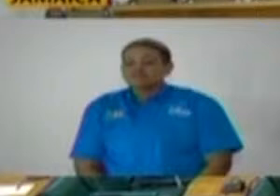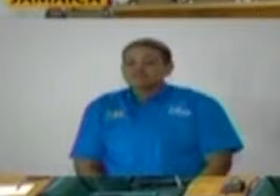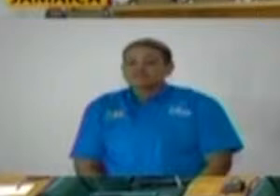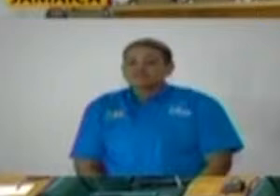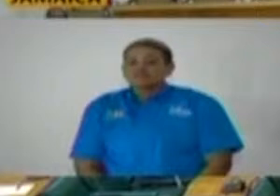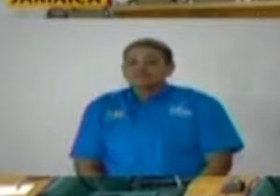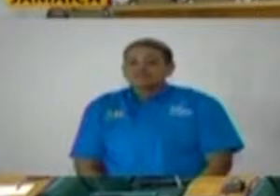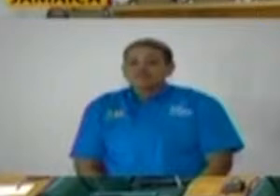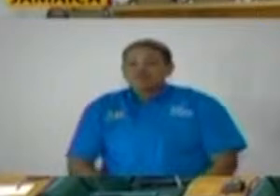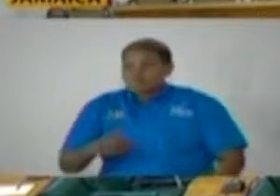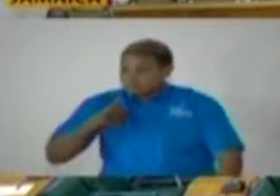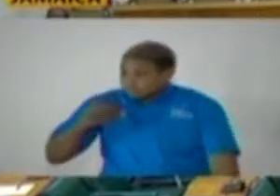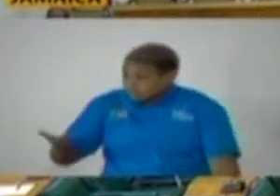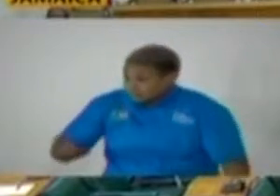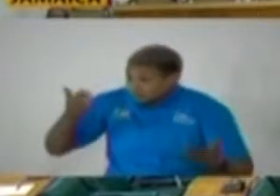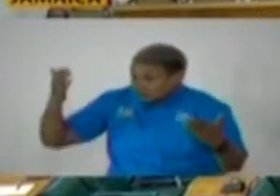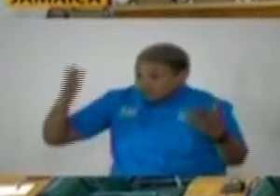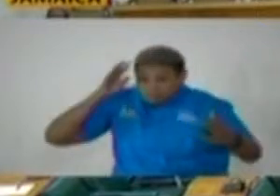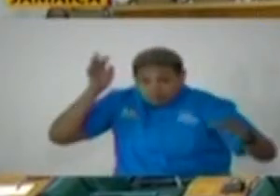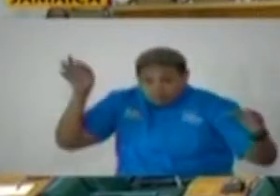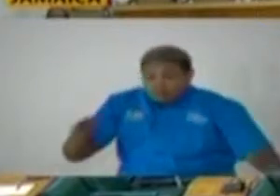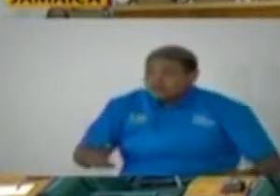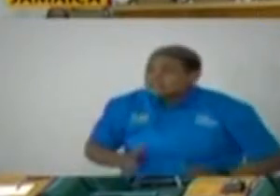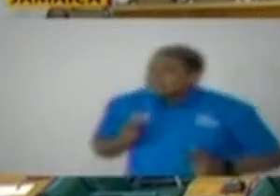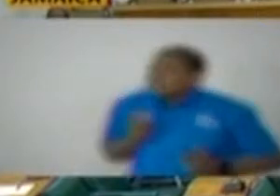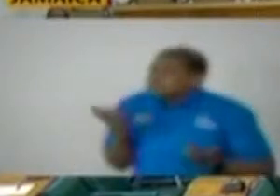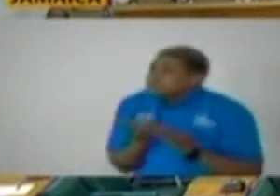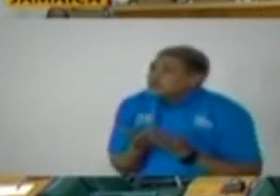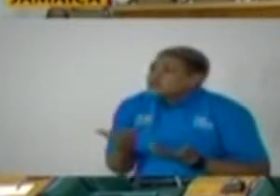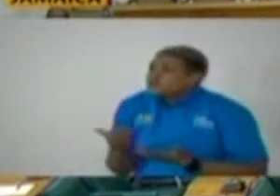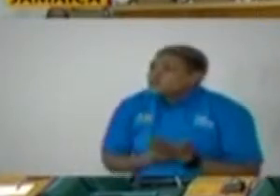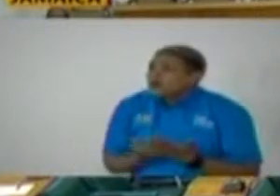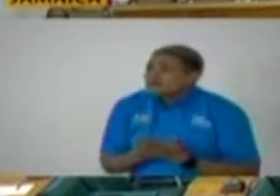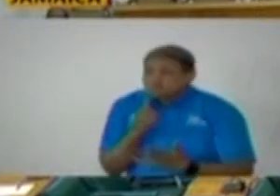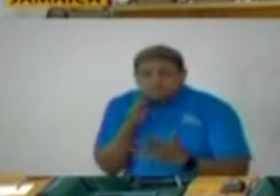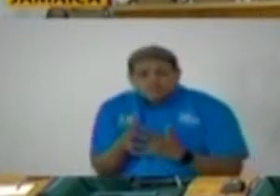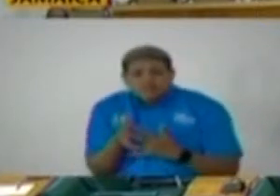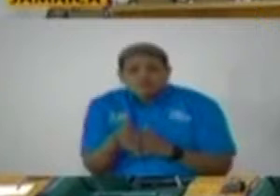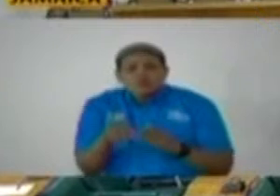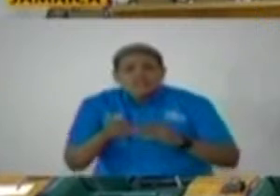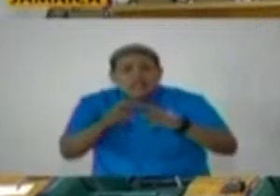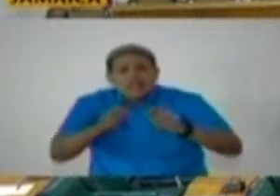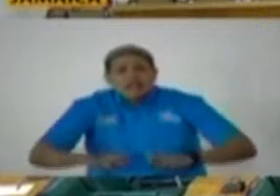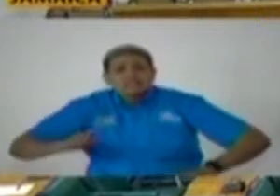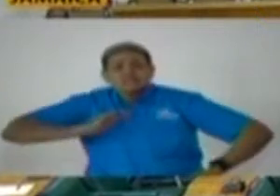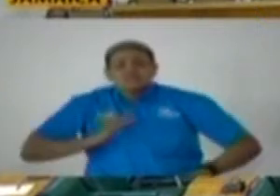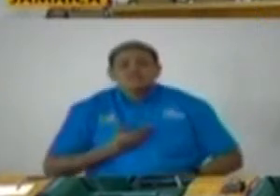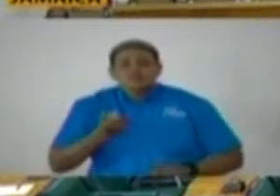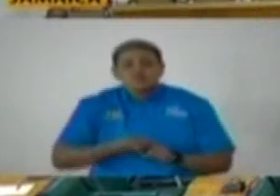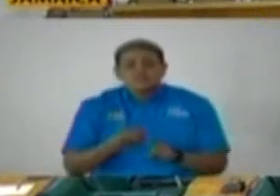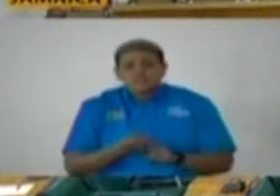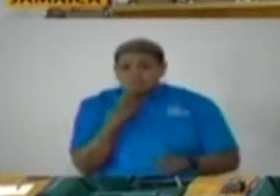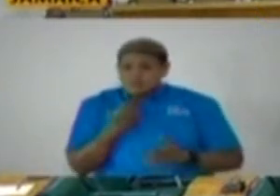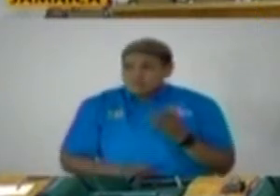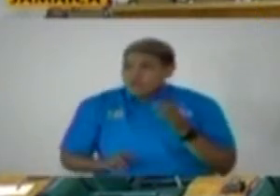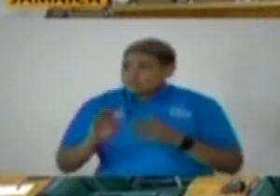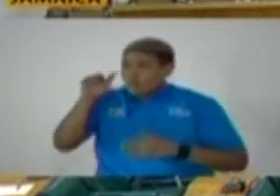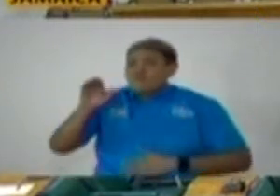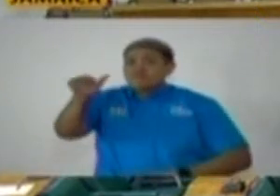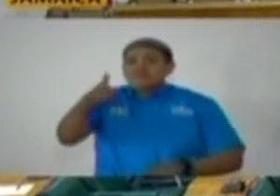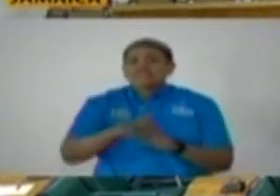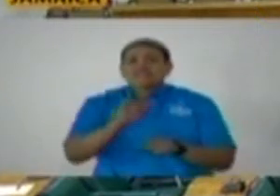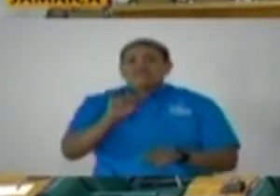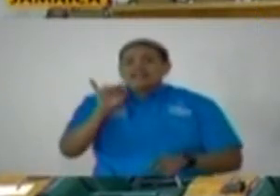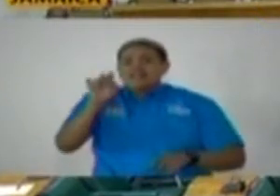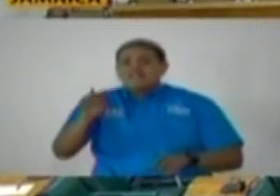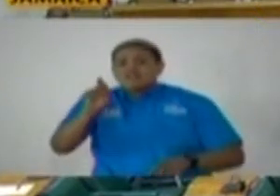I again propose that a determination of the livable wage be rooted in analysis of our annual price movements, the inflation